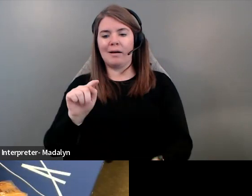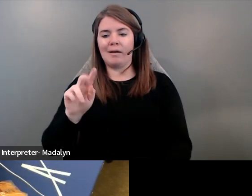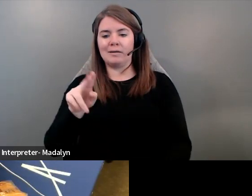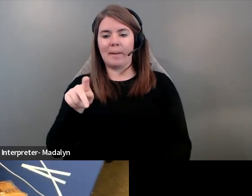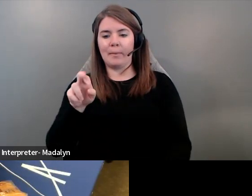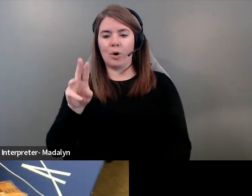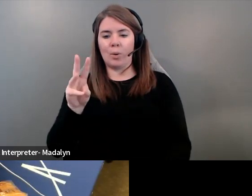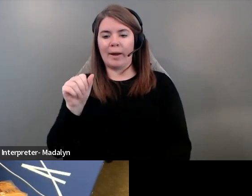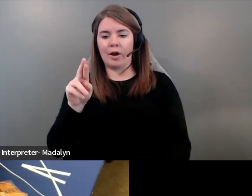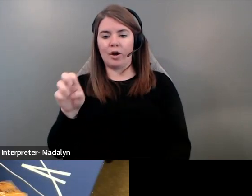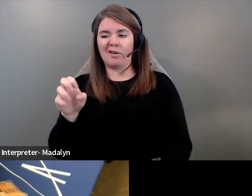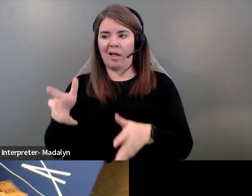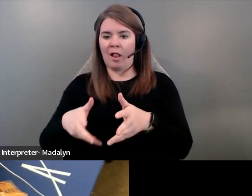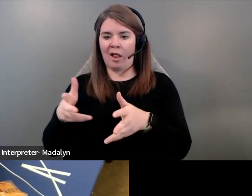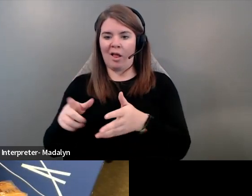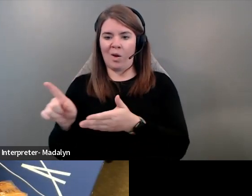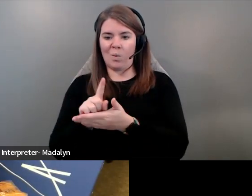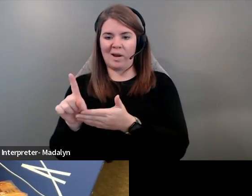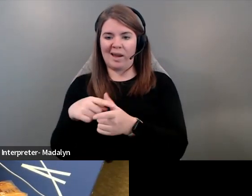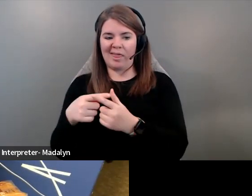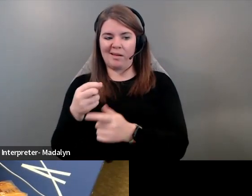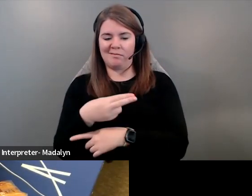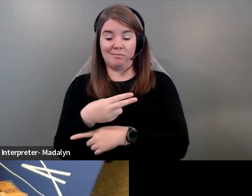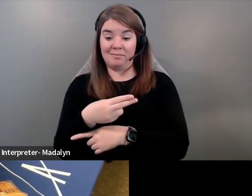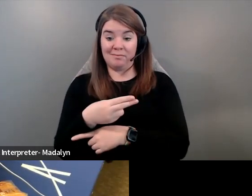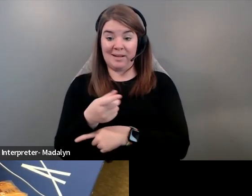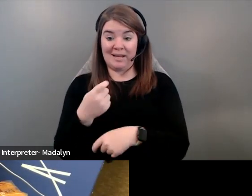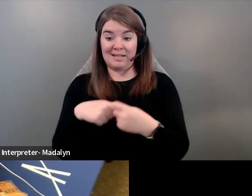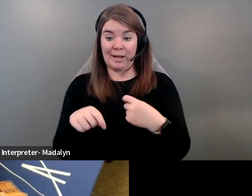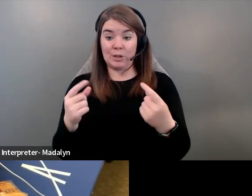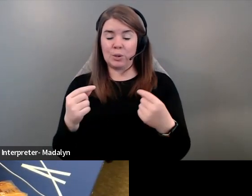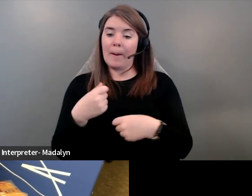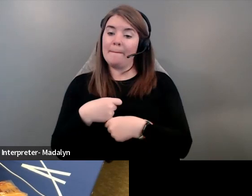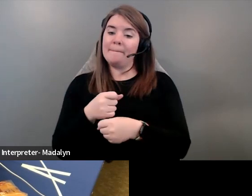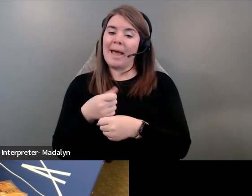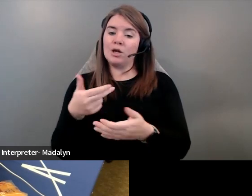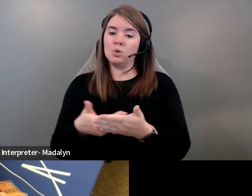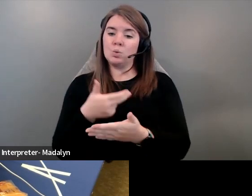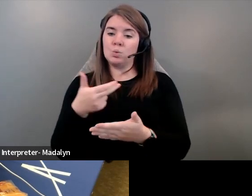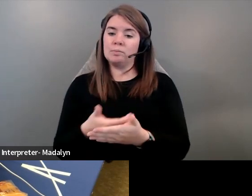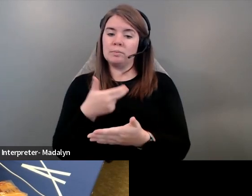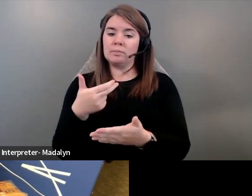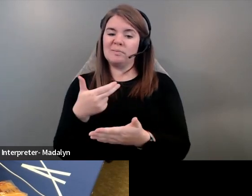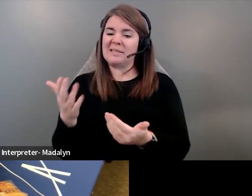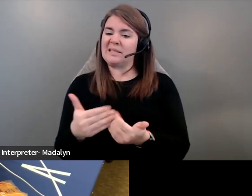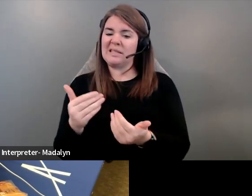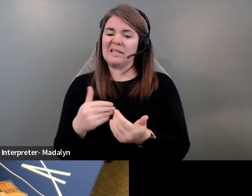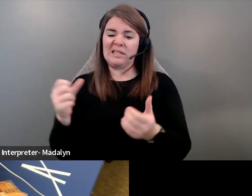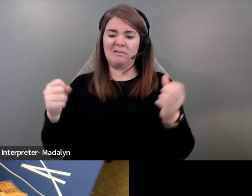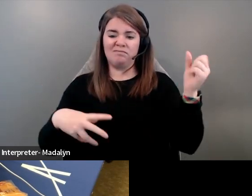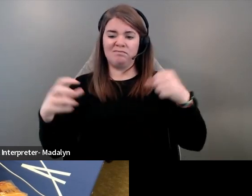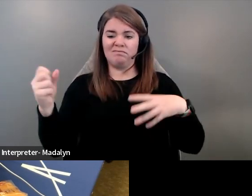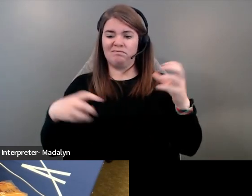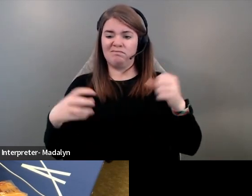all week and then you throw them out. So rather than do that, consider making a soup. A soup is easy to put together. This is what they did during